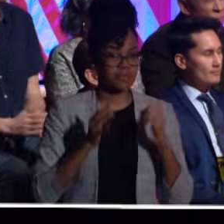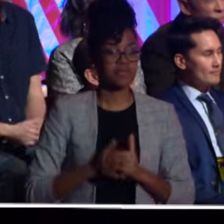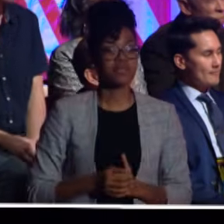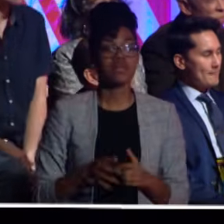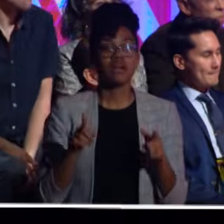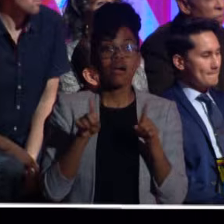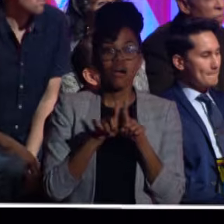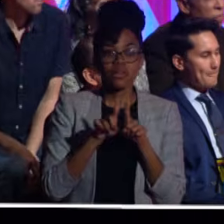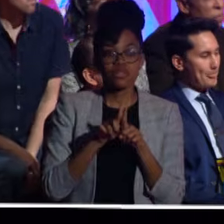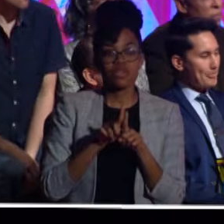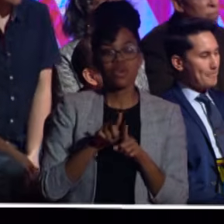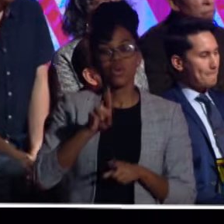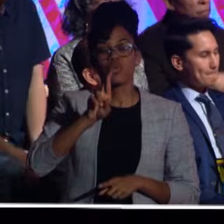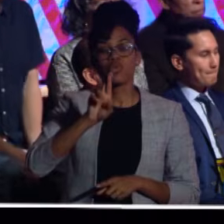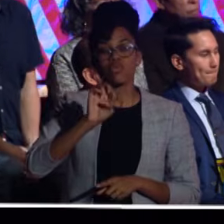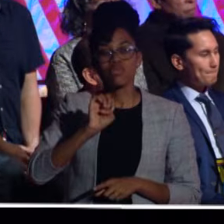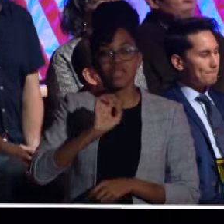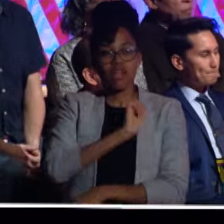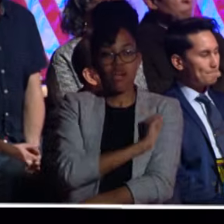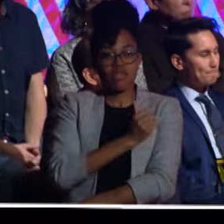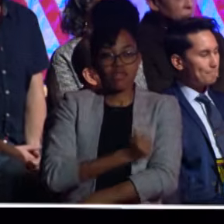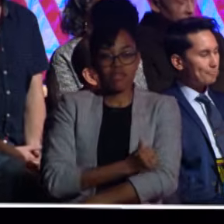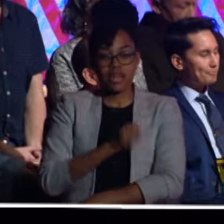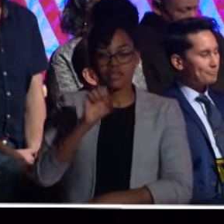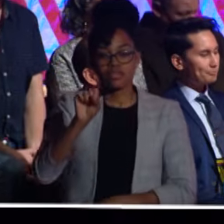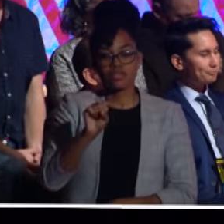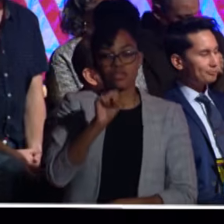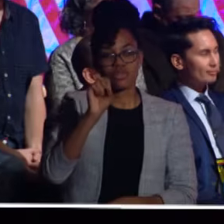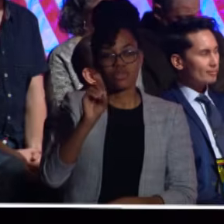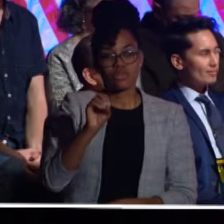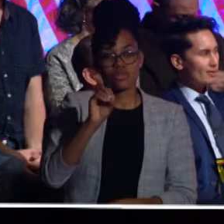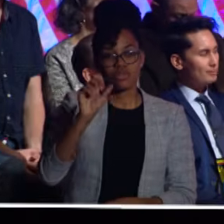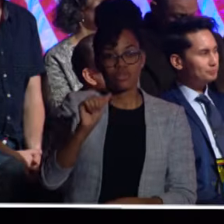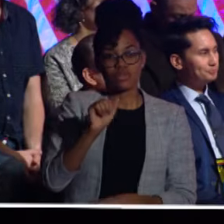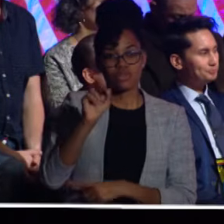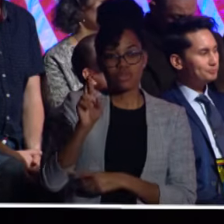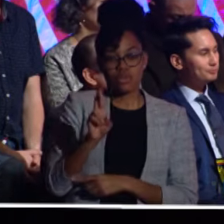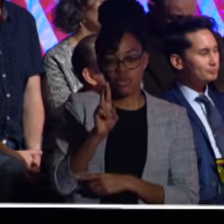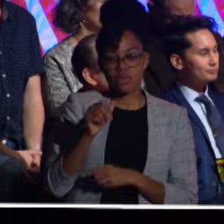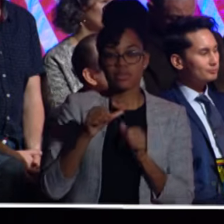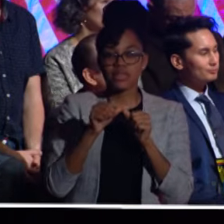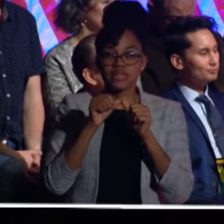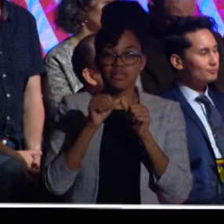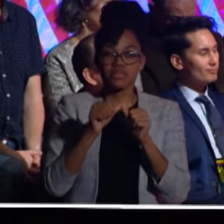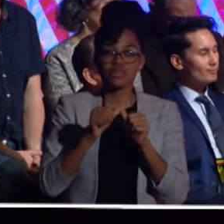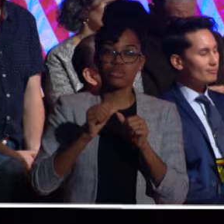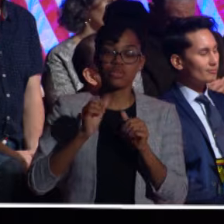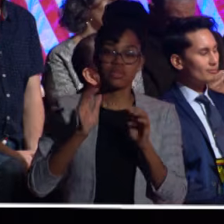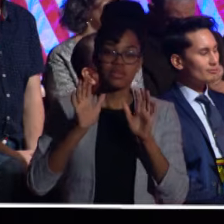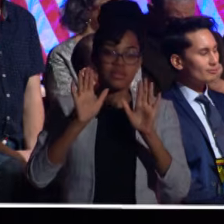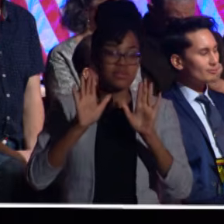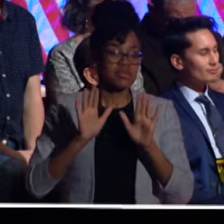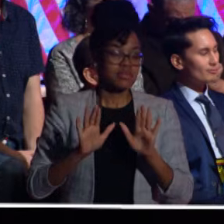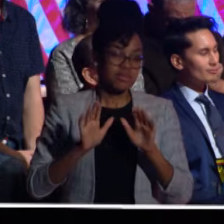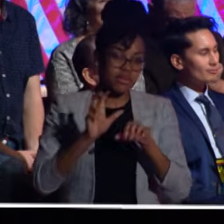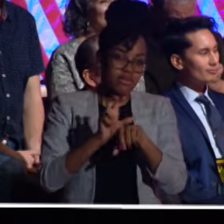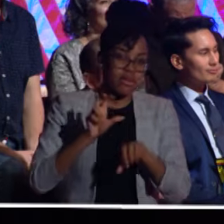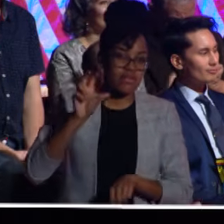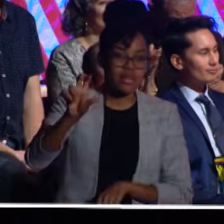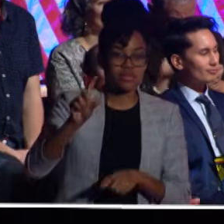reauthorize SOAR as we continue making historic investments in our elementary, middle, and high schools.